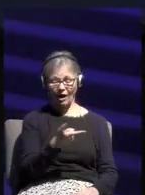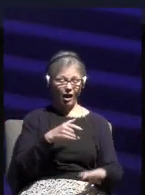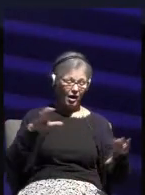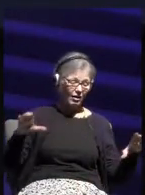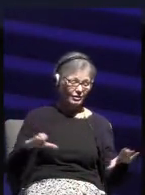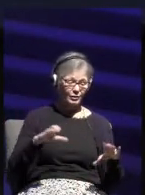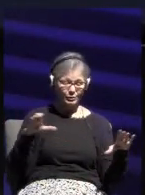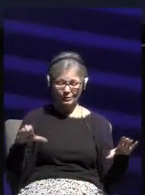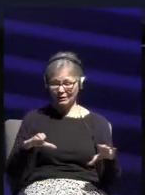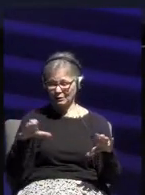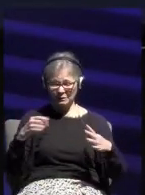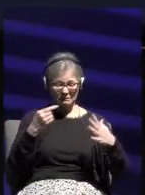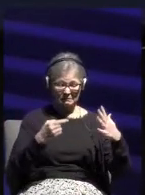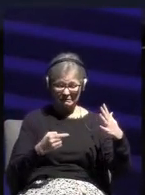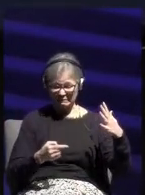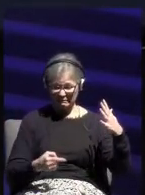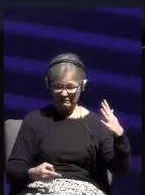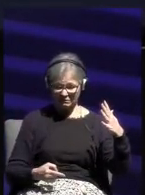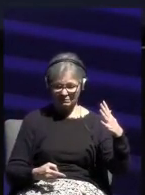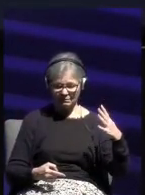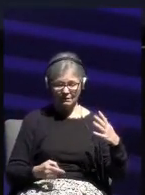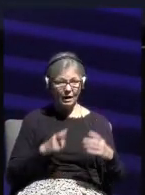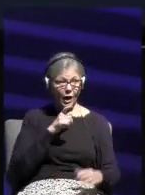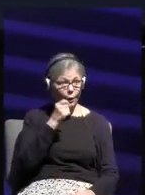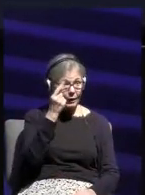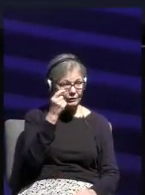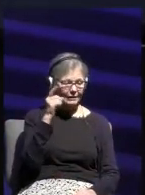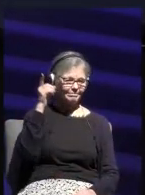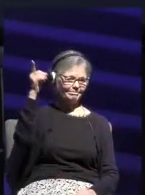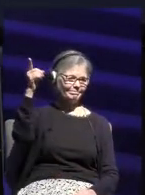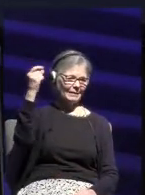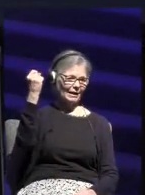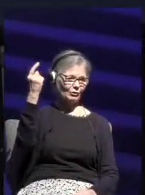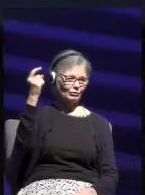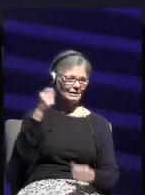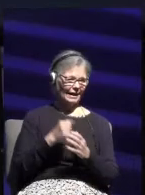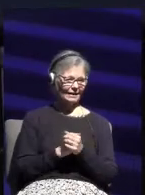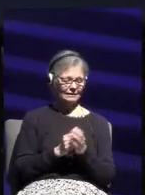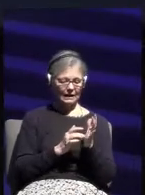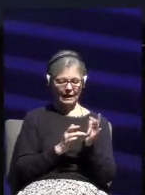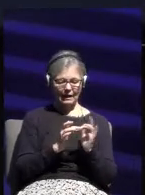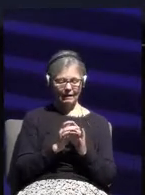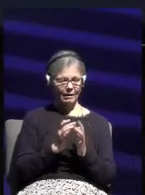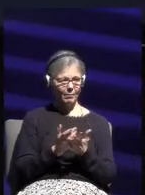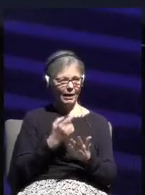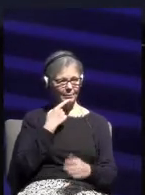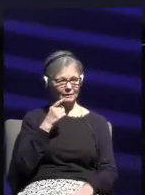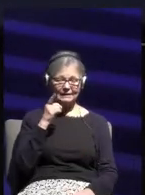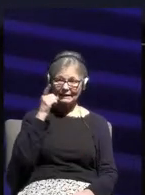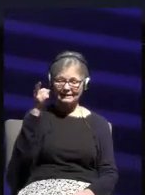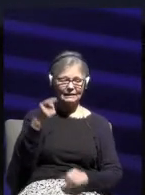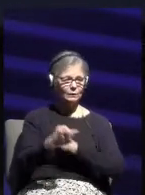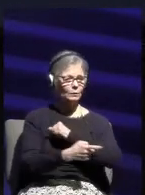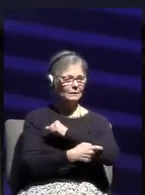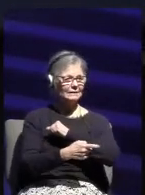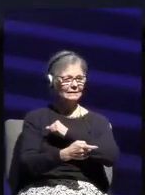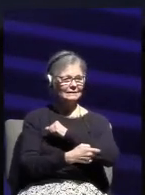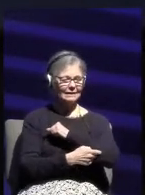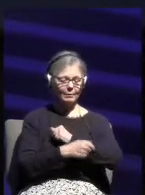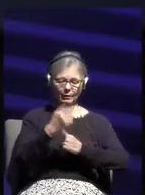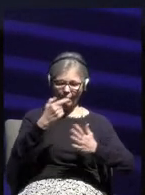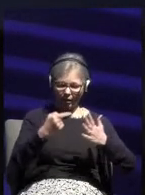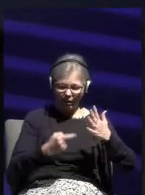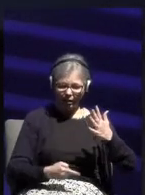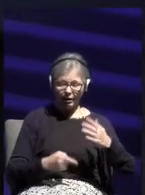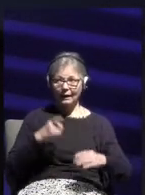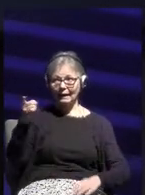through. The Bible says that he was tempted in all points. The Bible says that he wearied, he hungered,